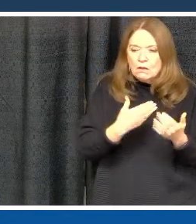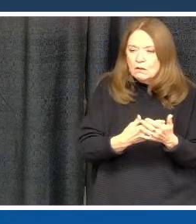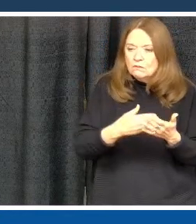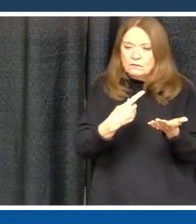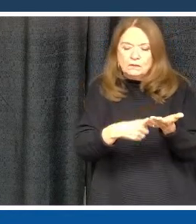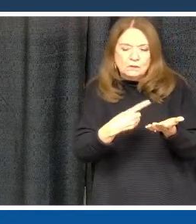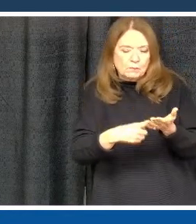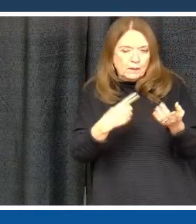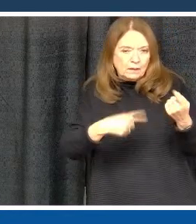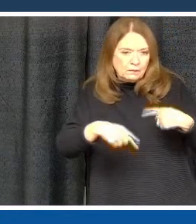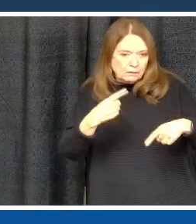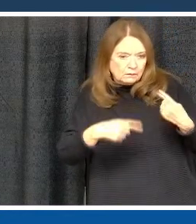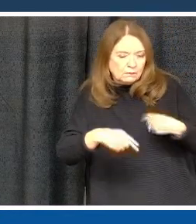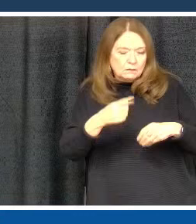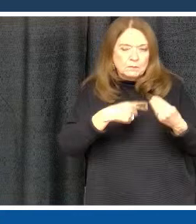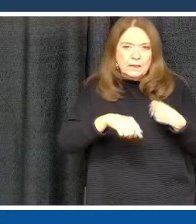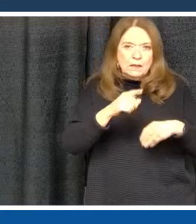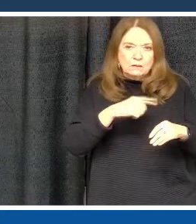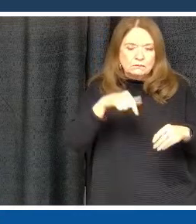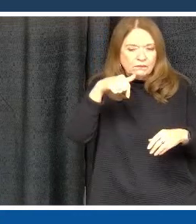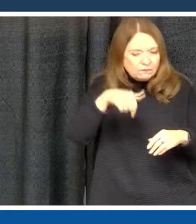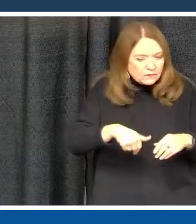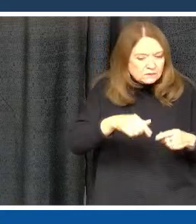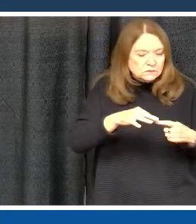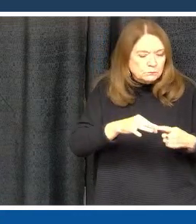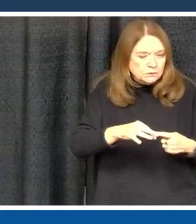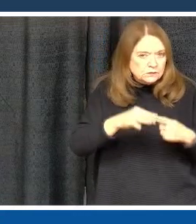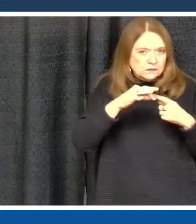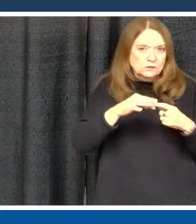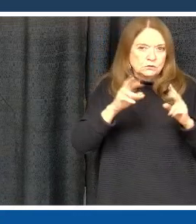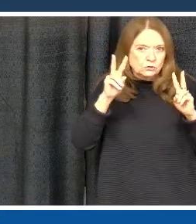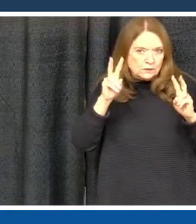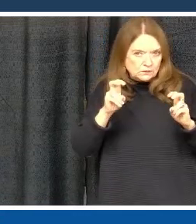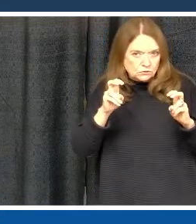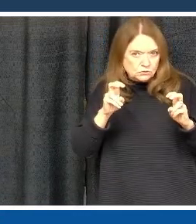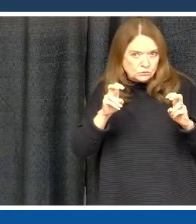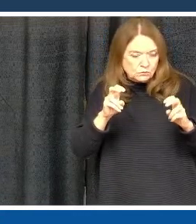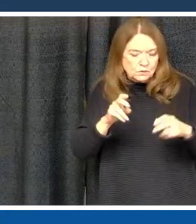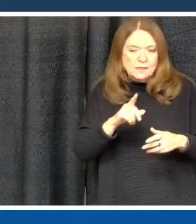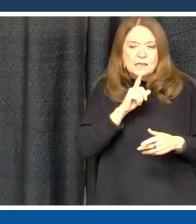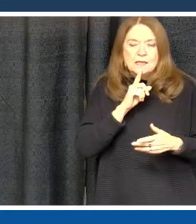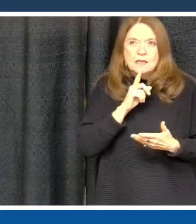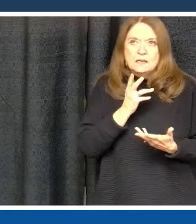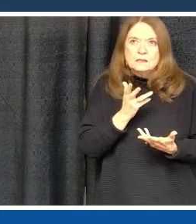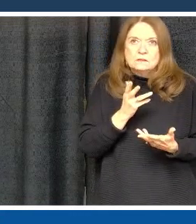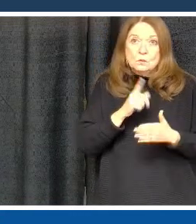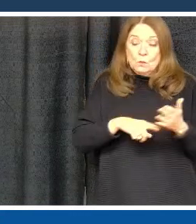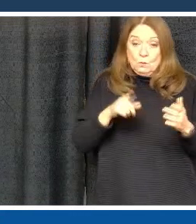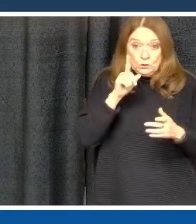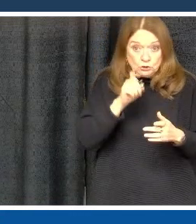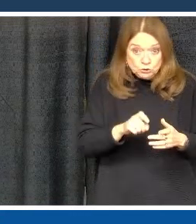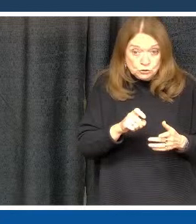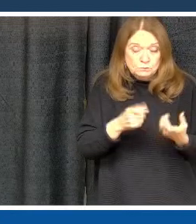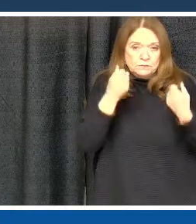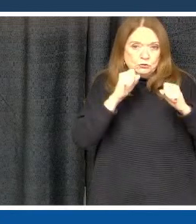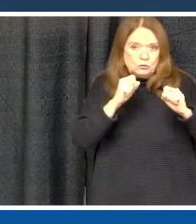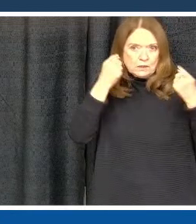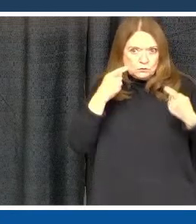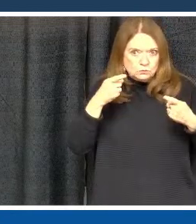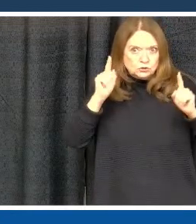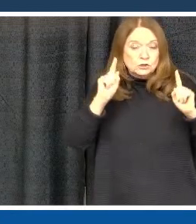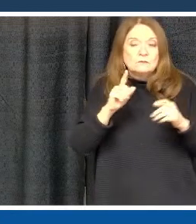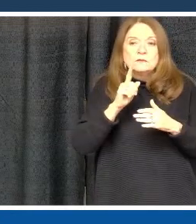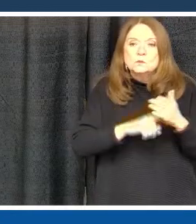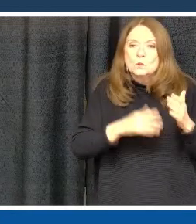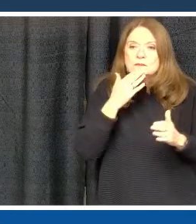debate aside about this particular issue, is what we should be striving for is what